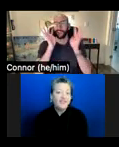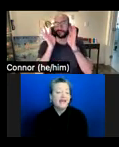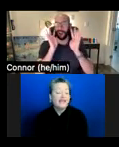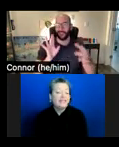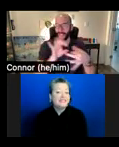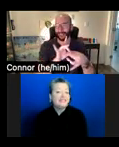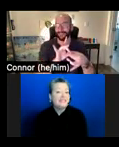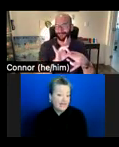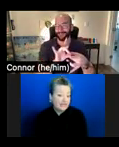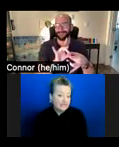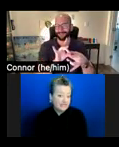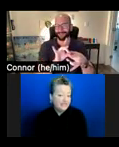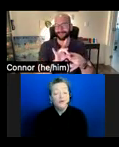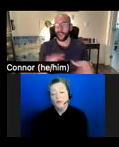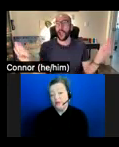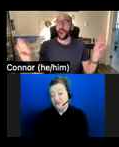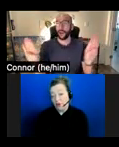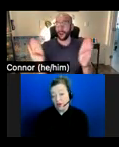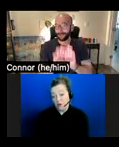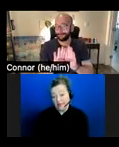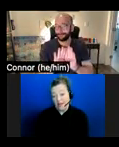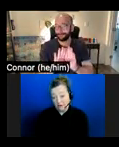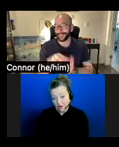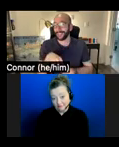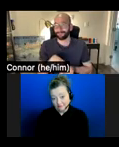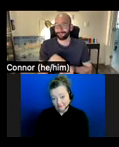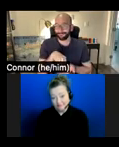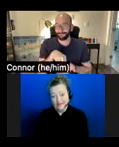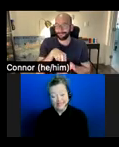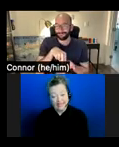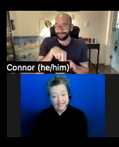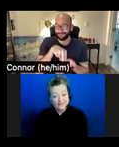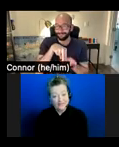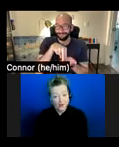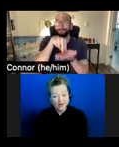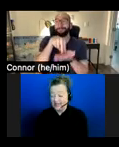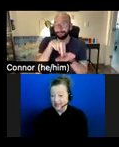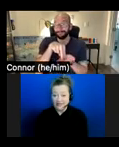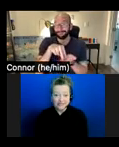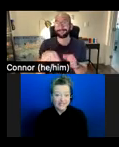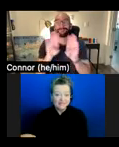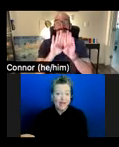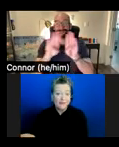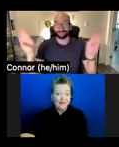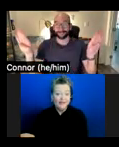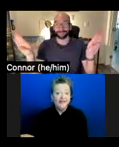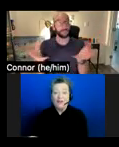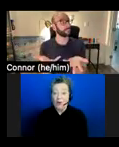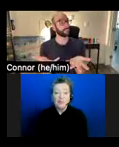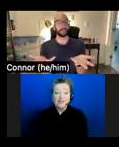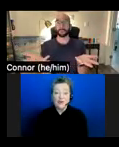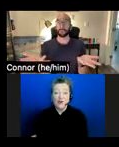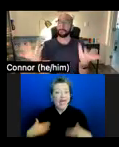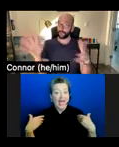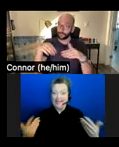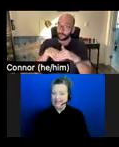So then I get to select which floor I want to get off on. I select that floor, the elevator takes me up,